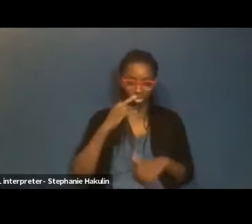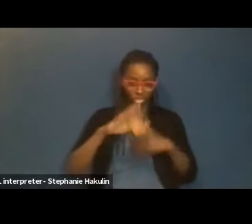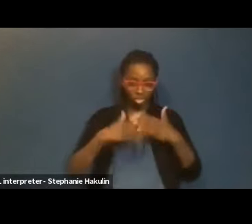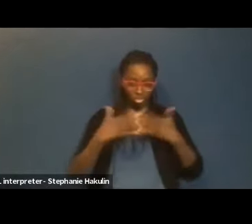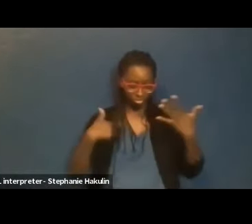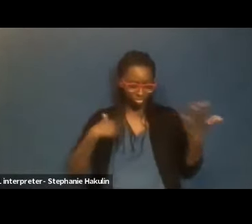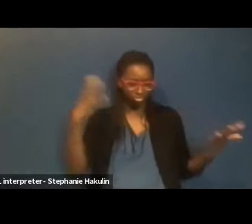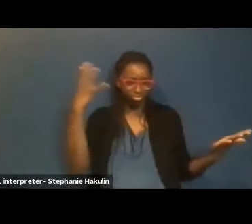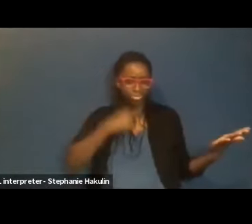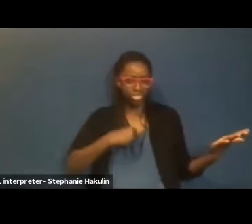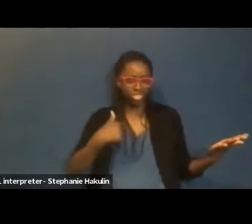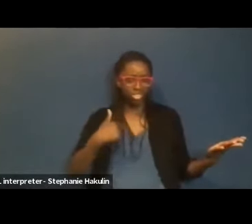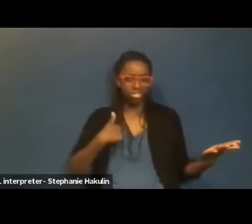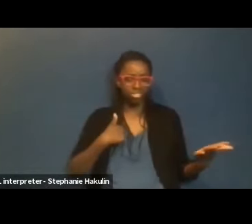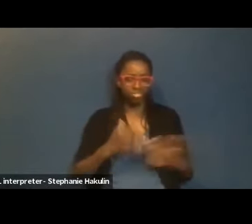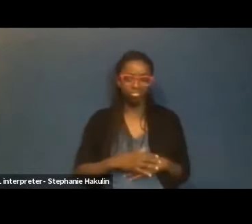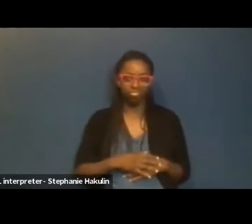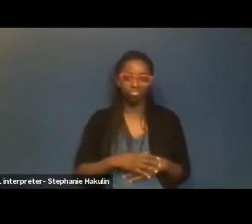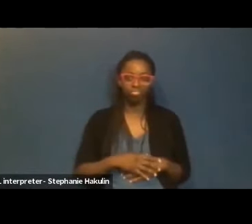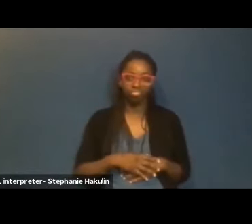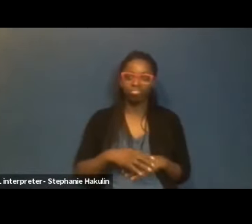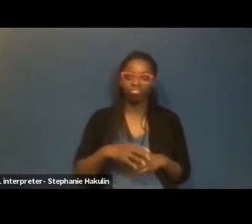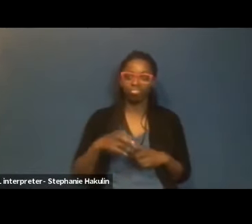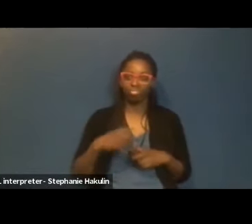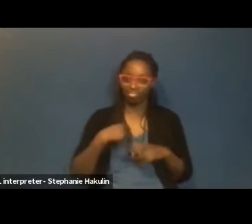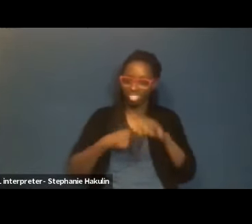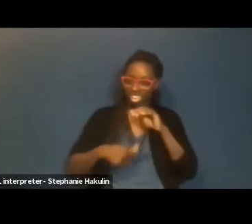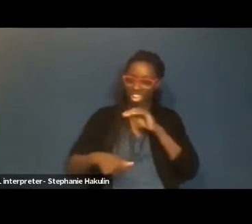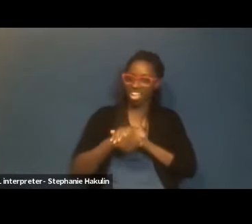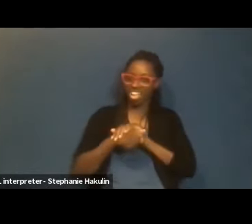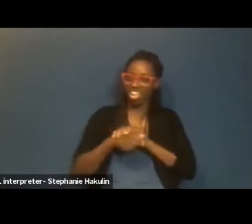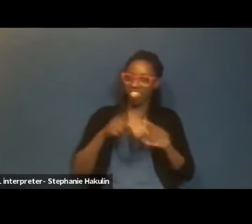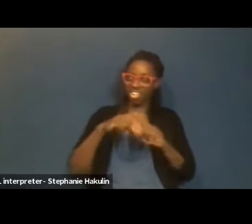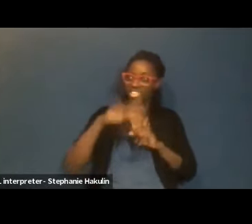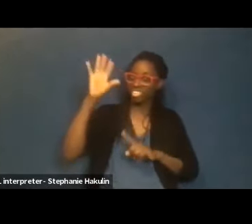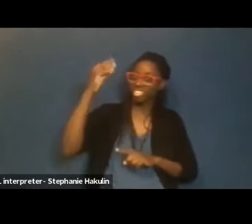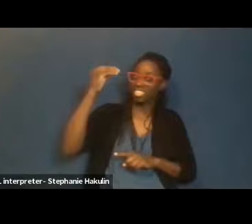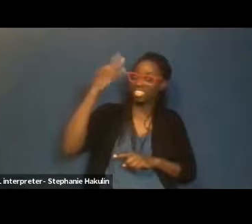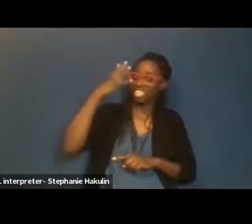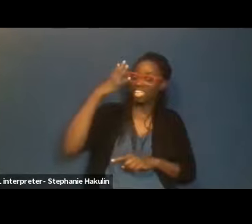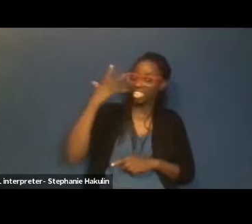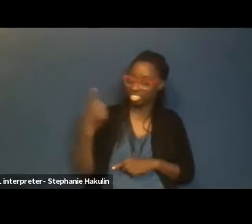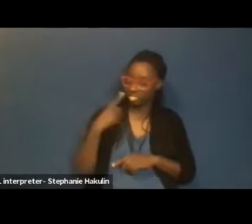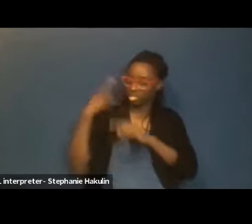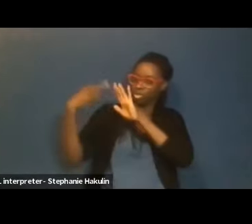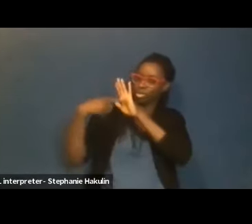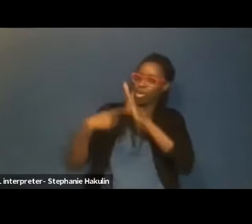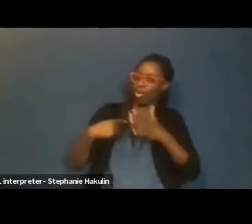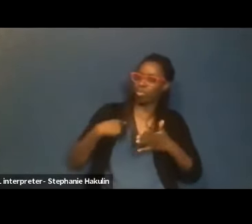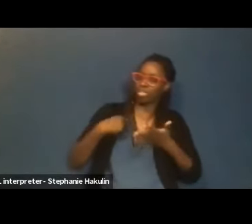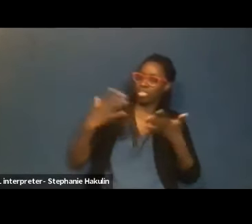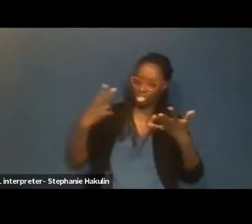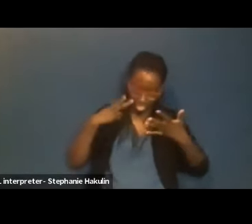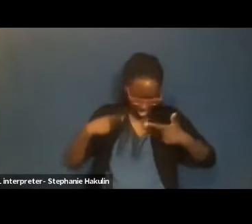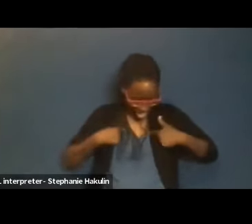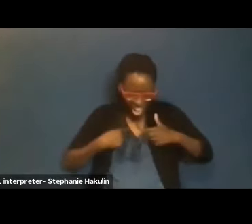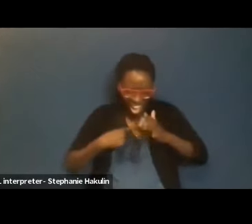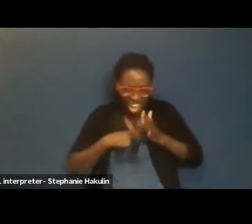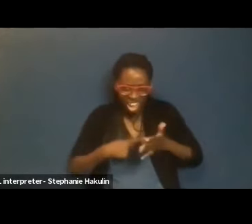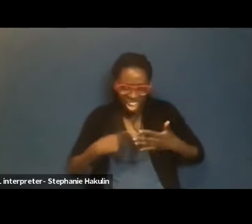sun, how he reveals and destroys. I have never been one to hide my